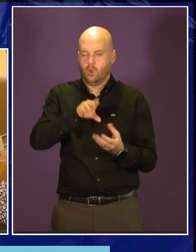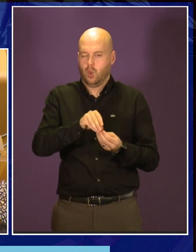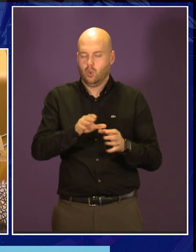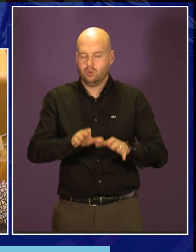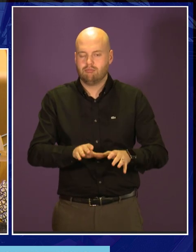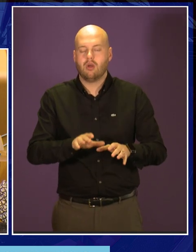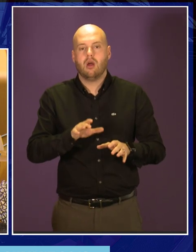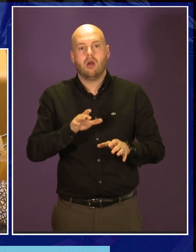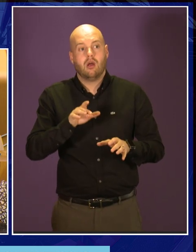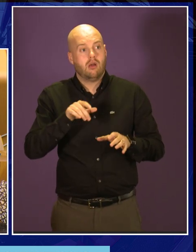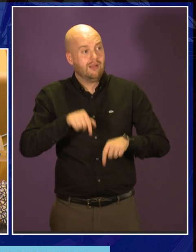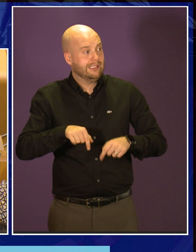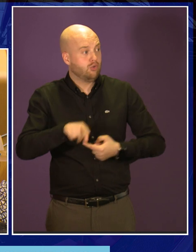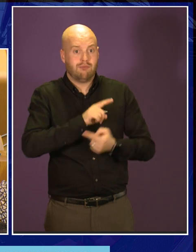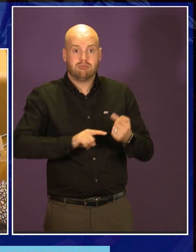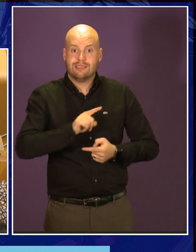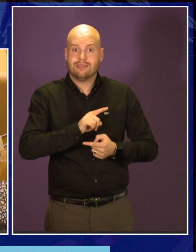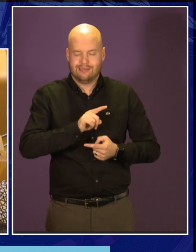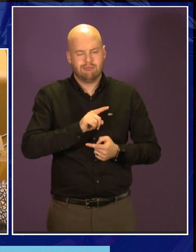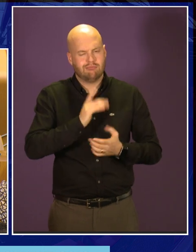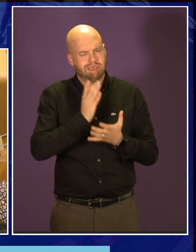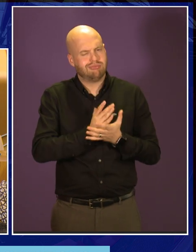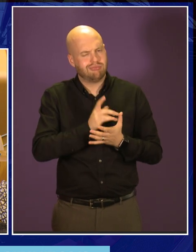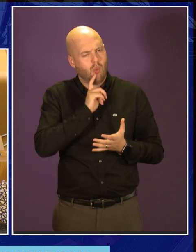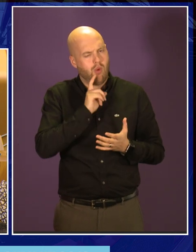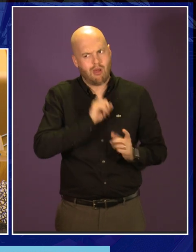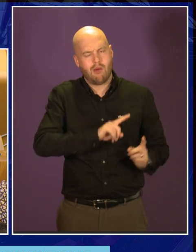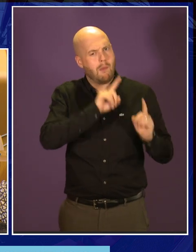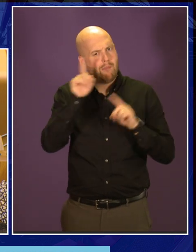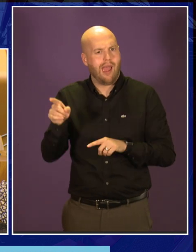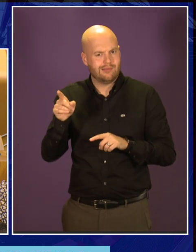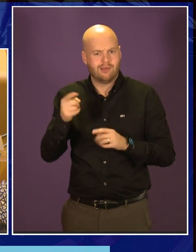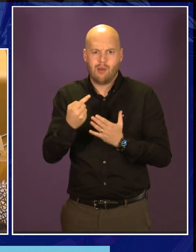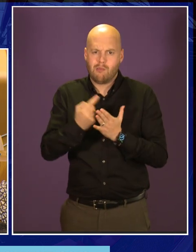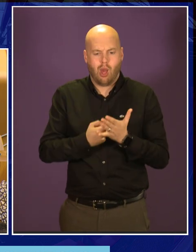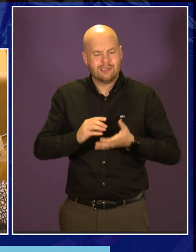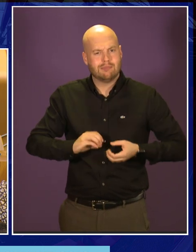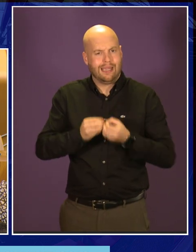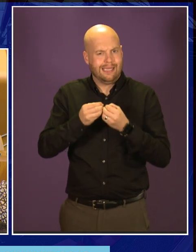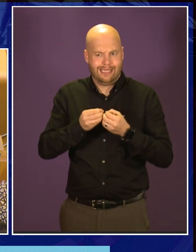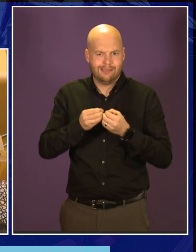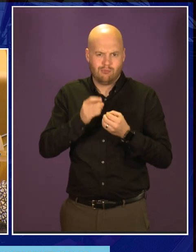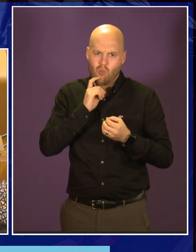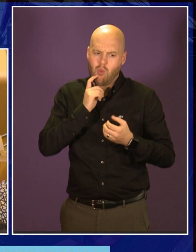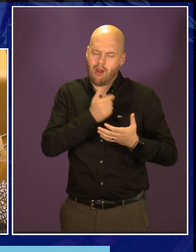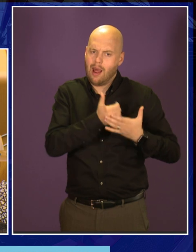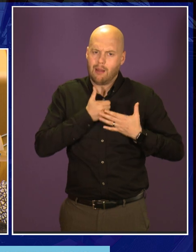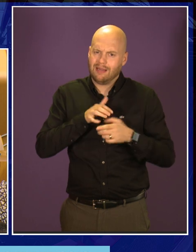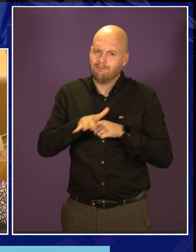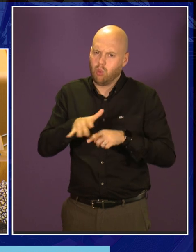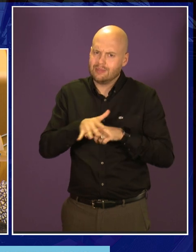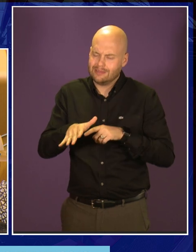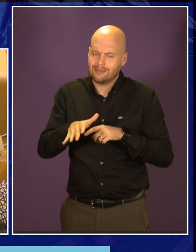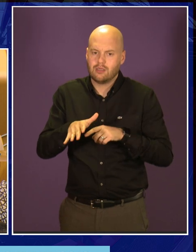more in terms of this conference, back to our policy making, back to how we are going to reform our infrastructure for tourism